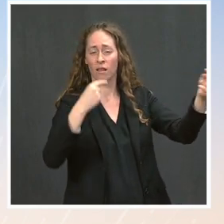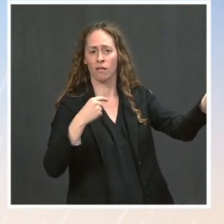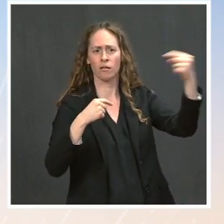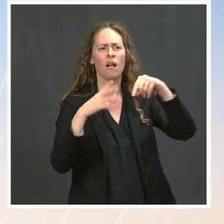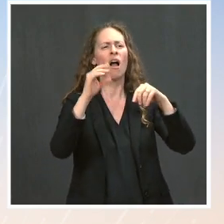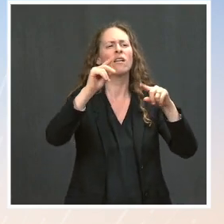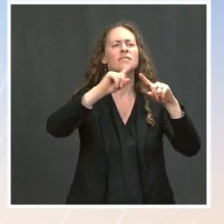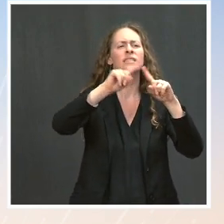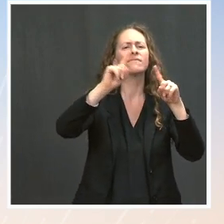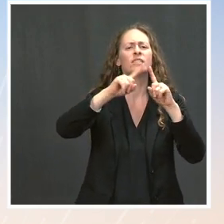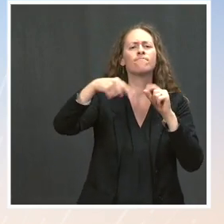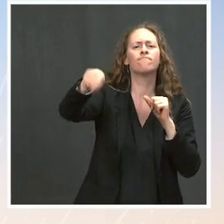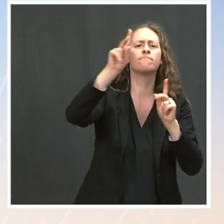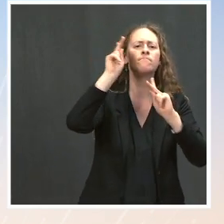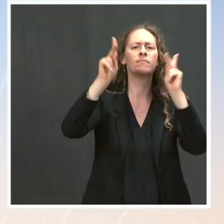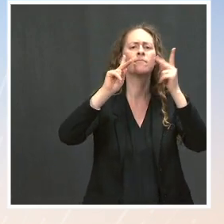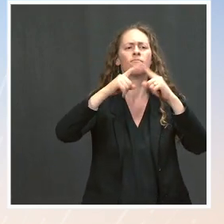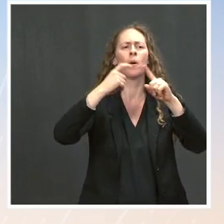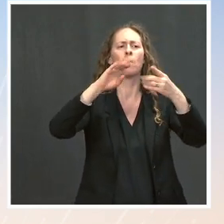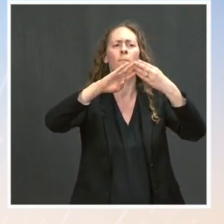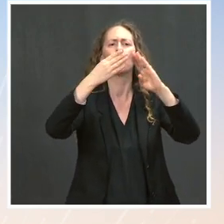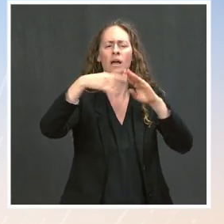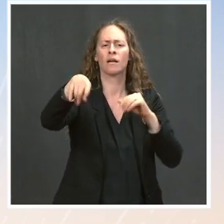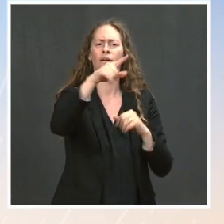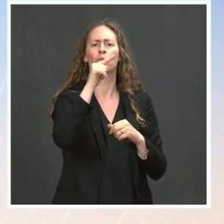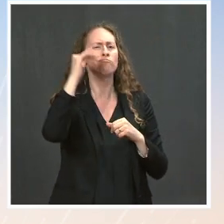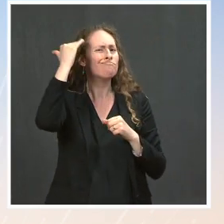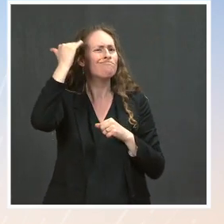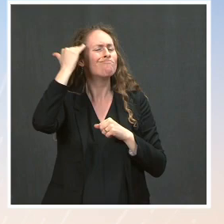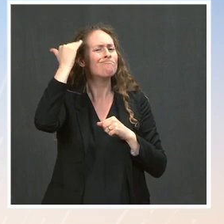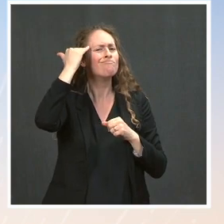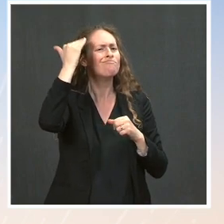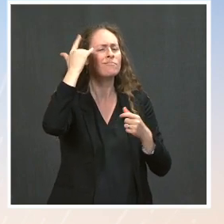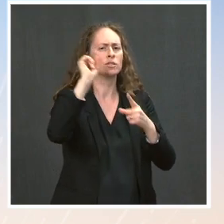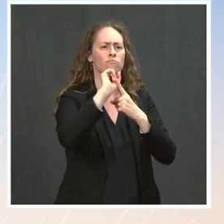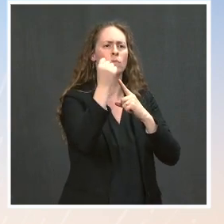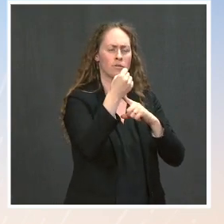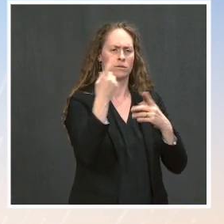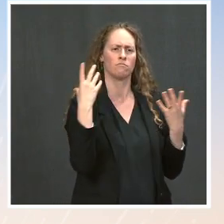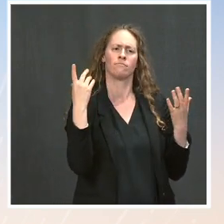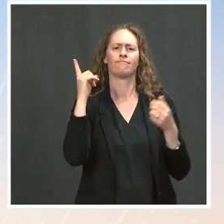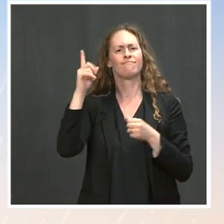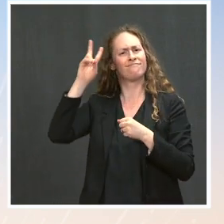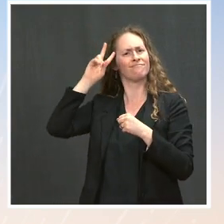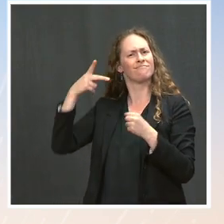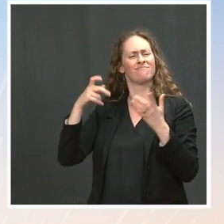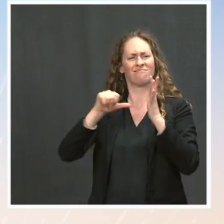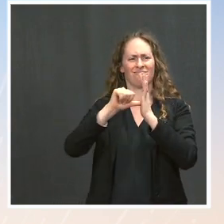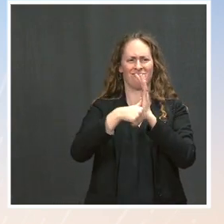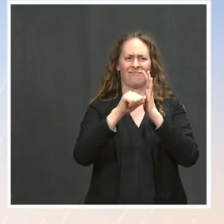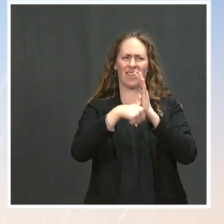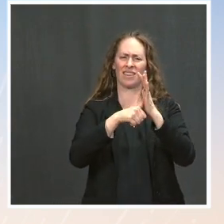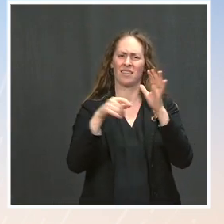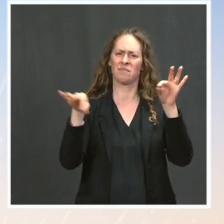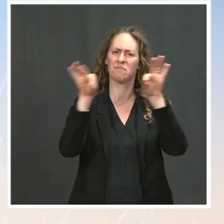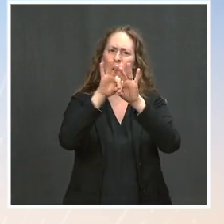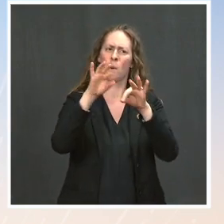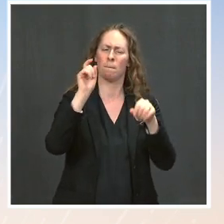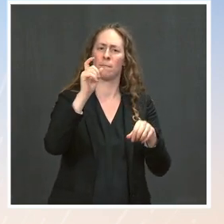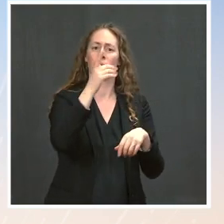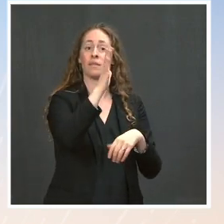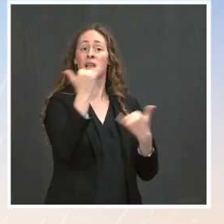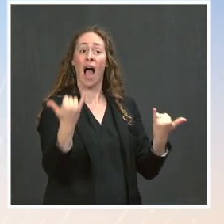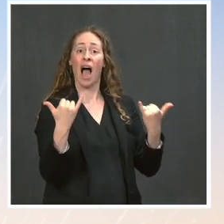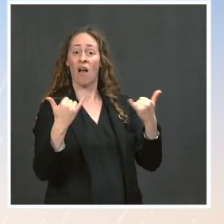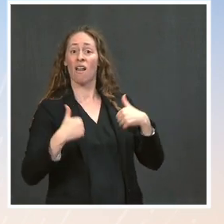Harris's direct engagement is a testament to the importance we are placing on improving conditions in Guatemala. When the Vice President spoke last with the